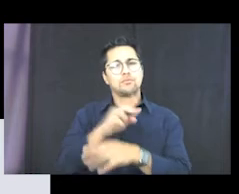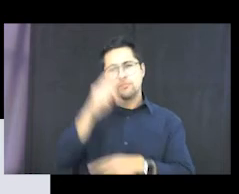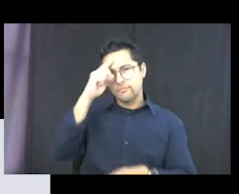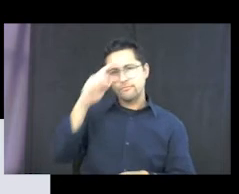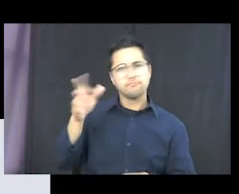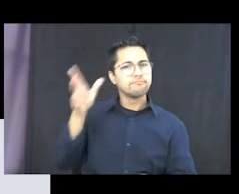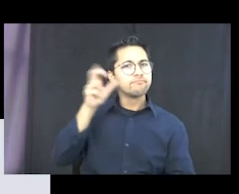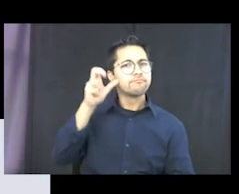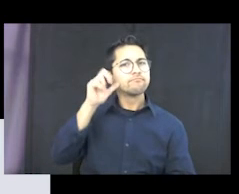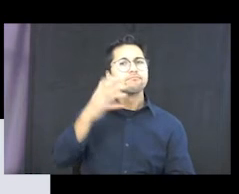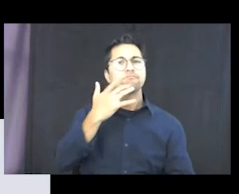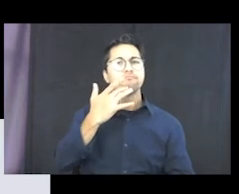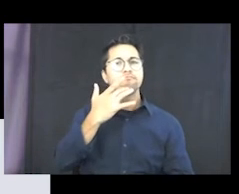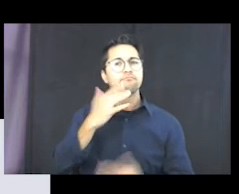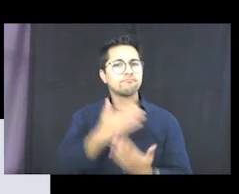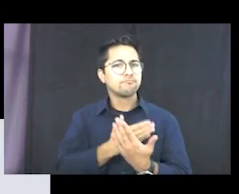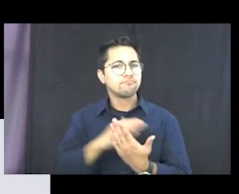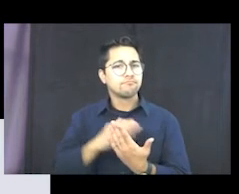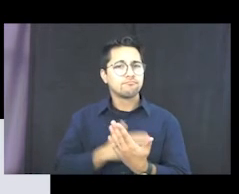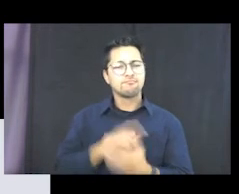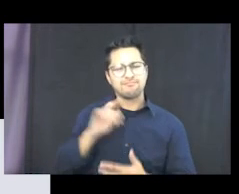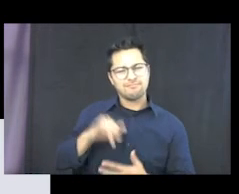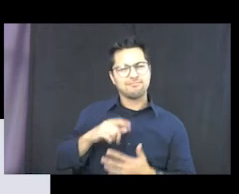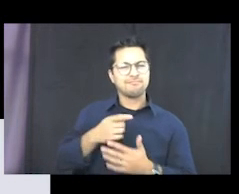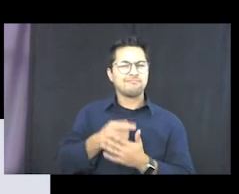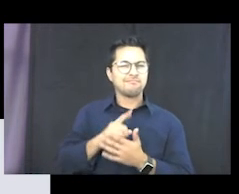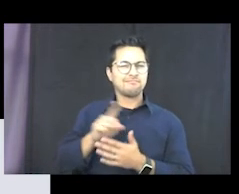music? So this is just a few